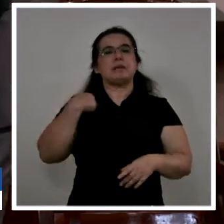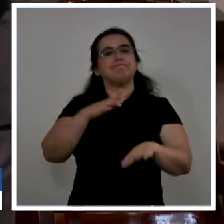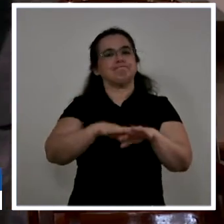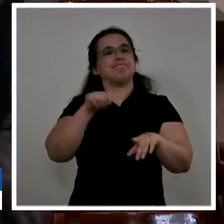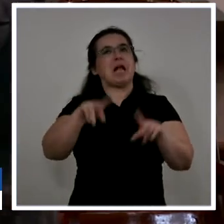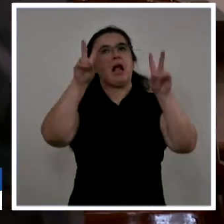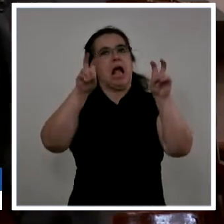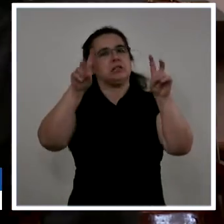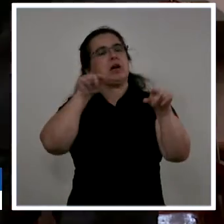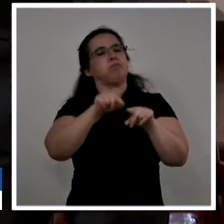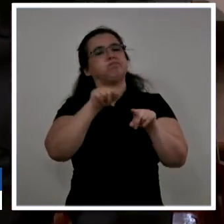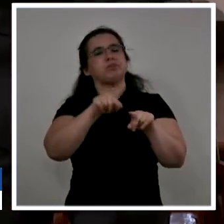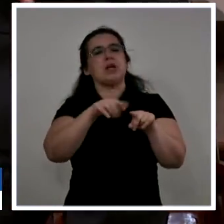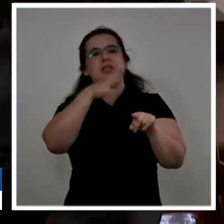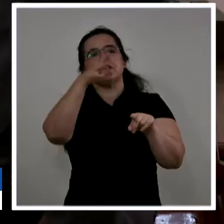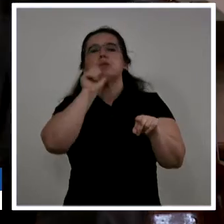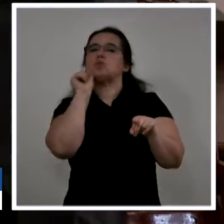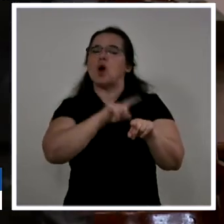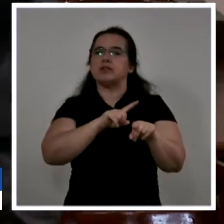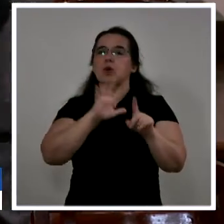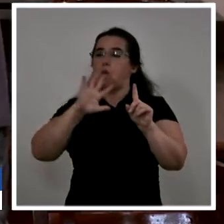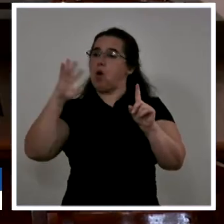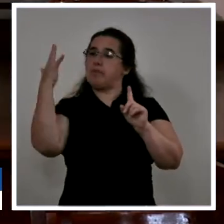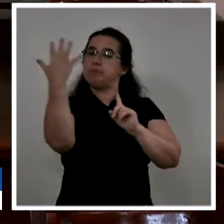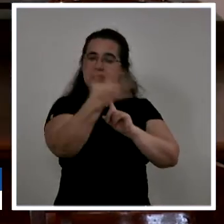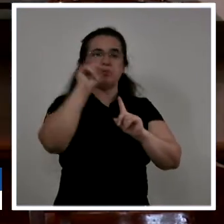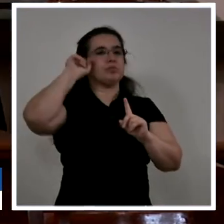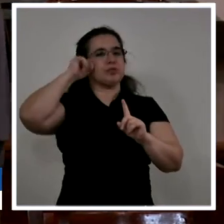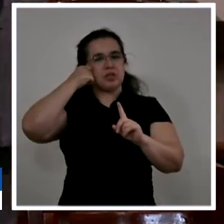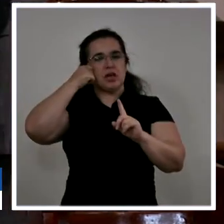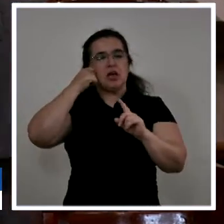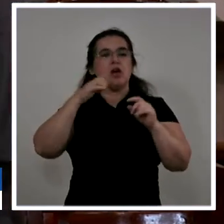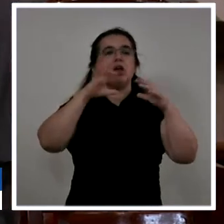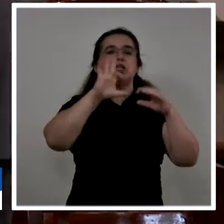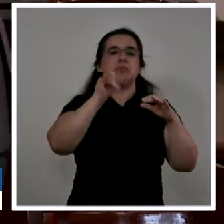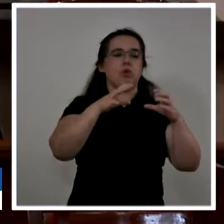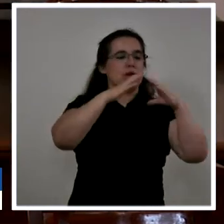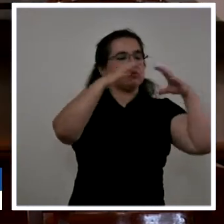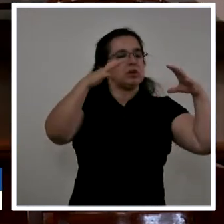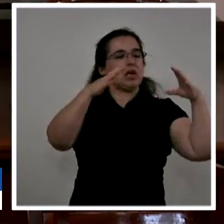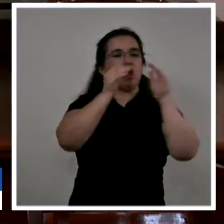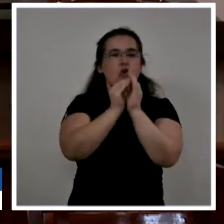neste assunto podemos dizer que o ambiente é o que causa o hipocampo ser maior ou menor. So just